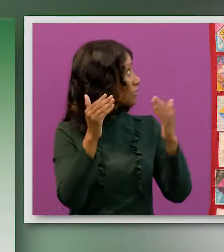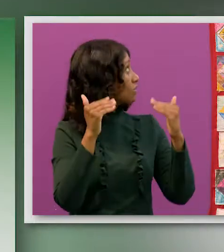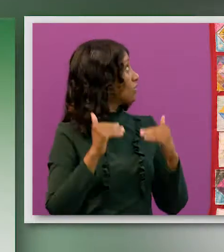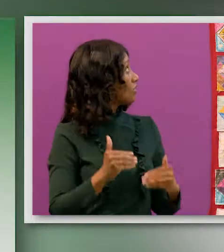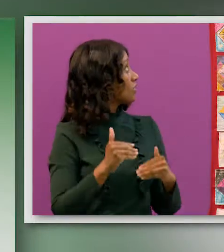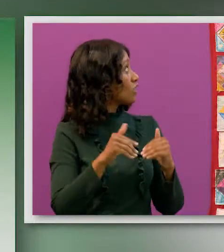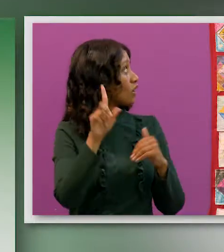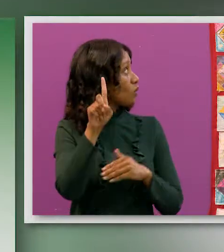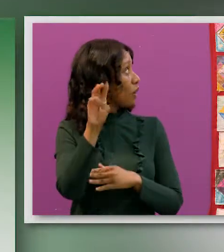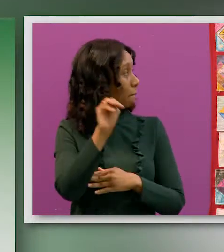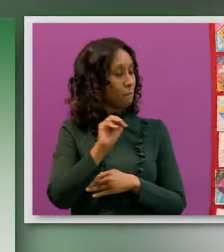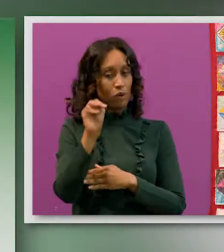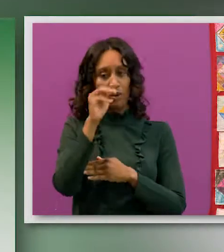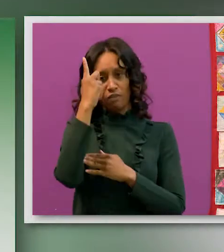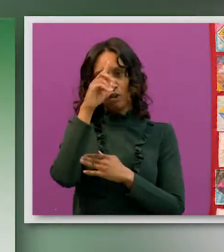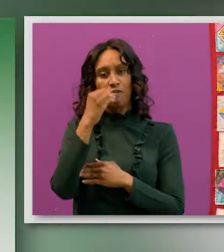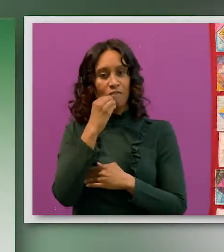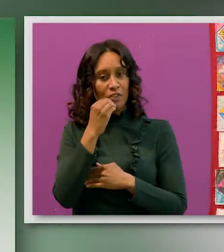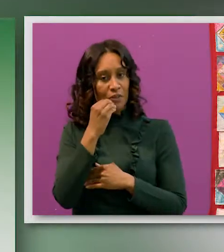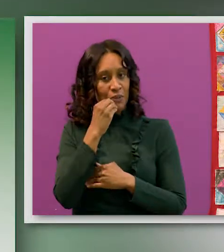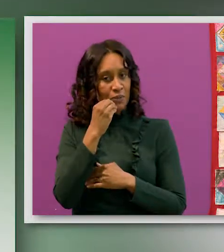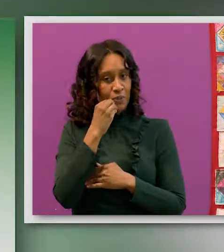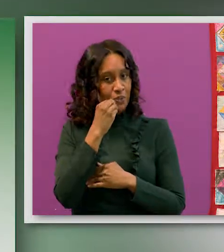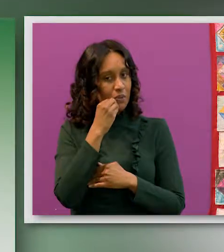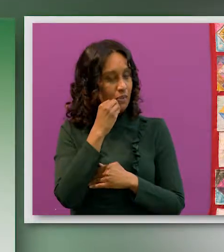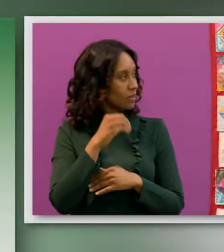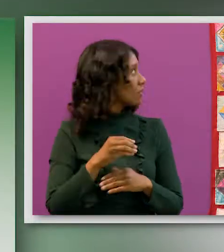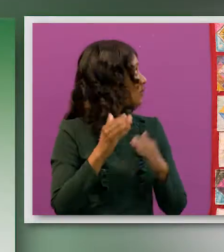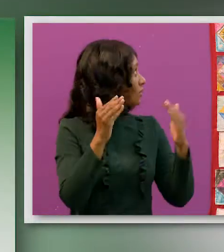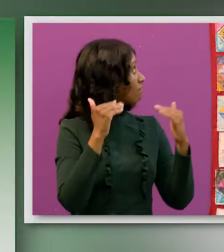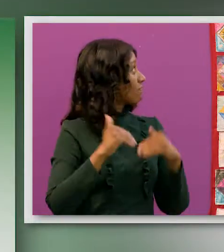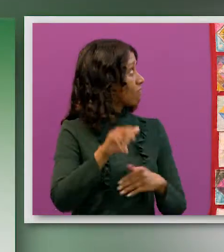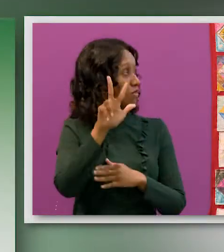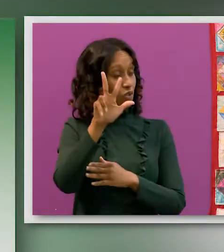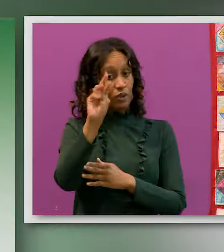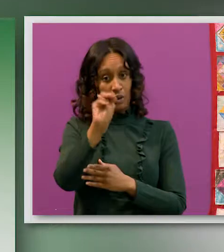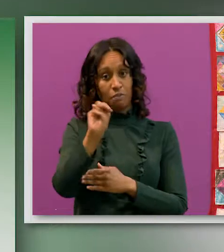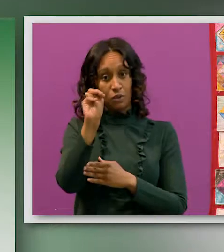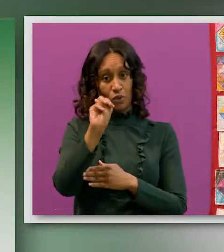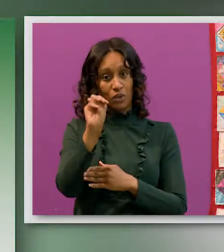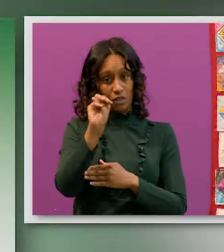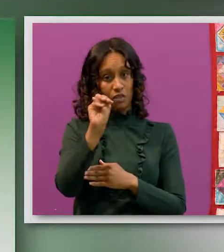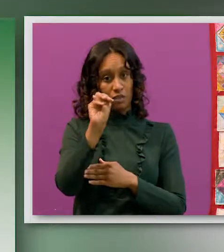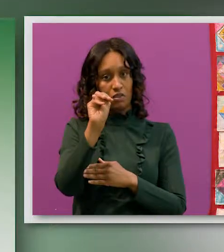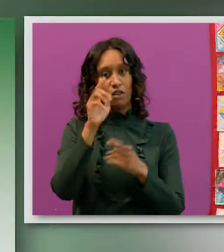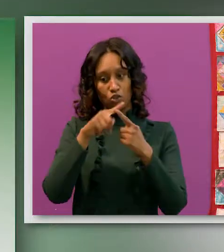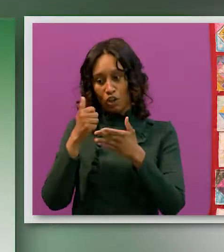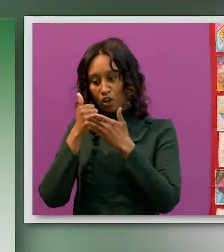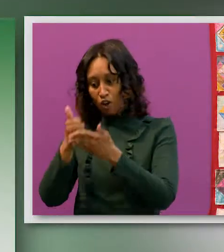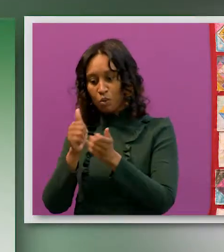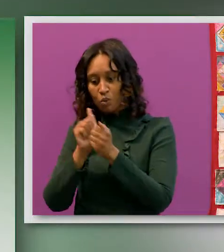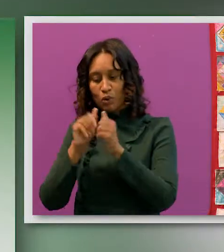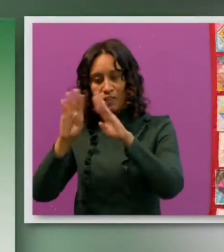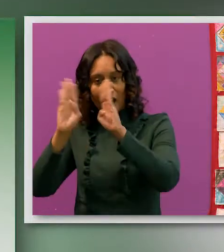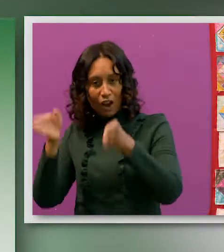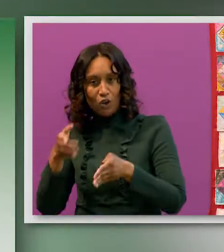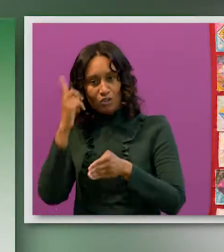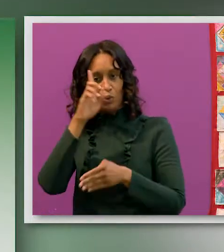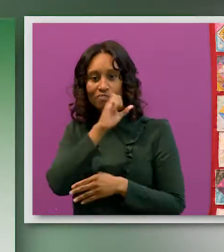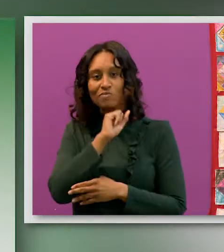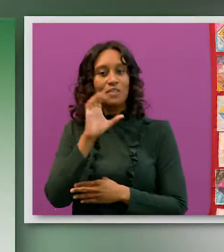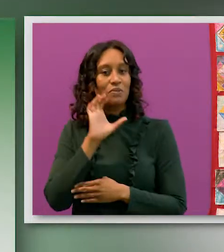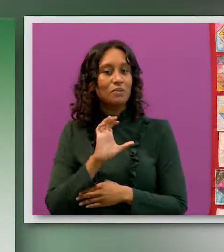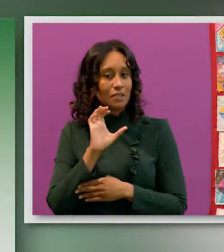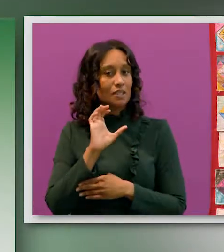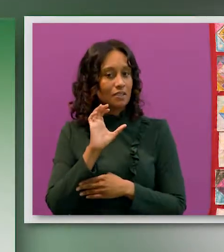there are fresh food opportunities in underserved areas. $3 million to be able to have our seniors be able to age in place and stay